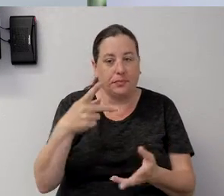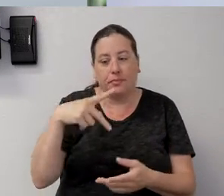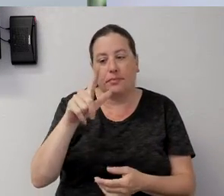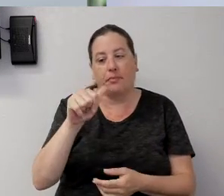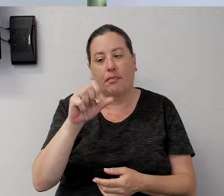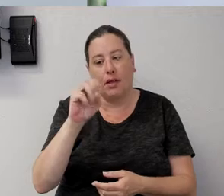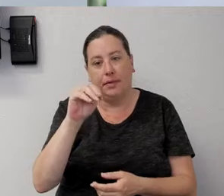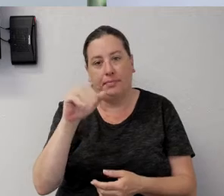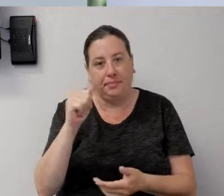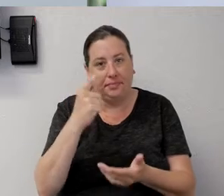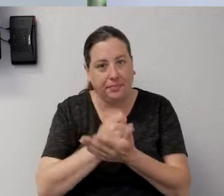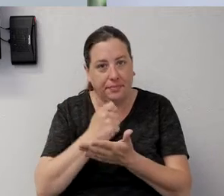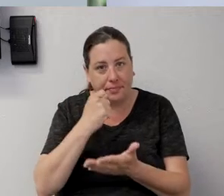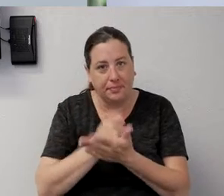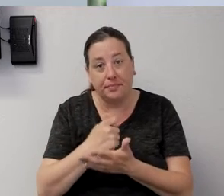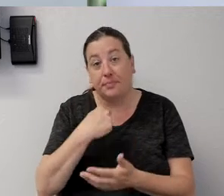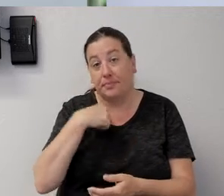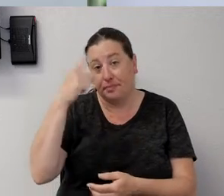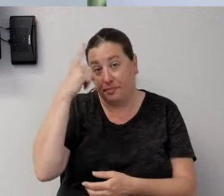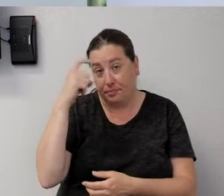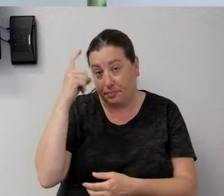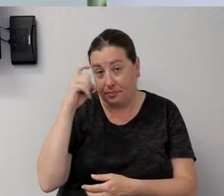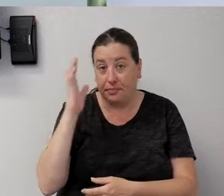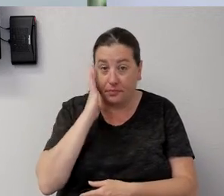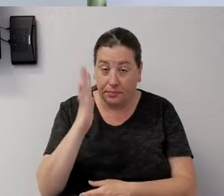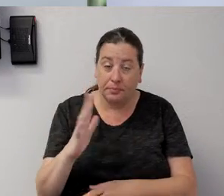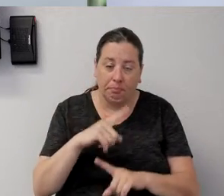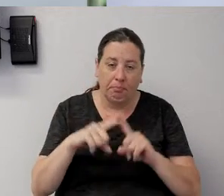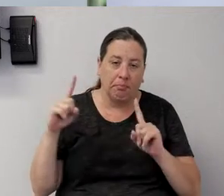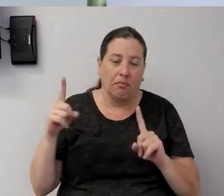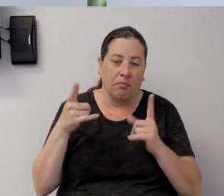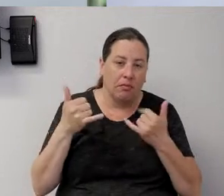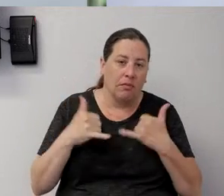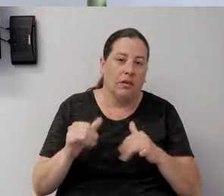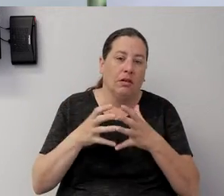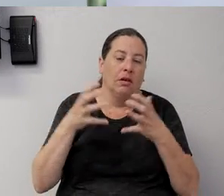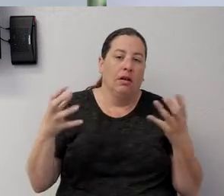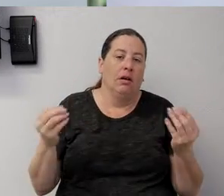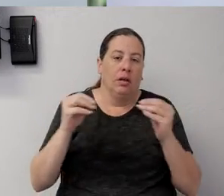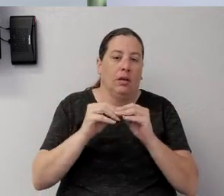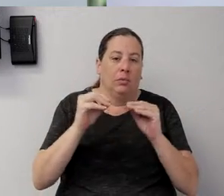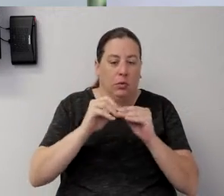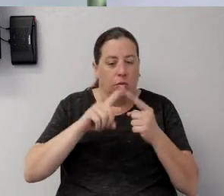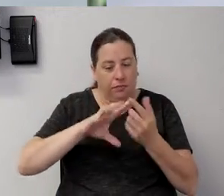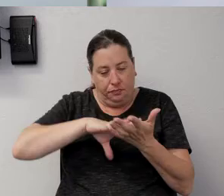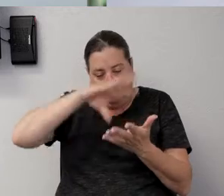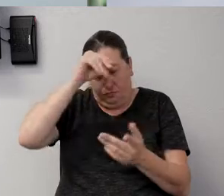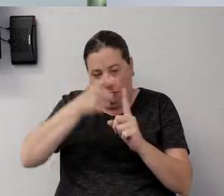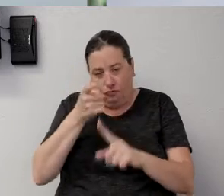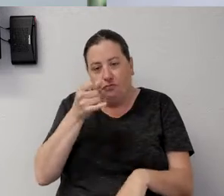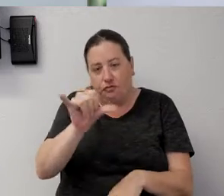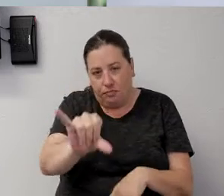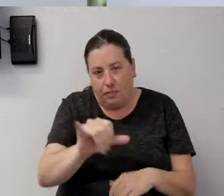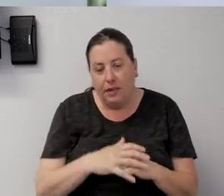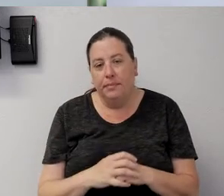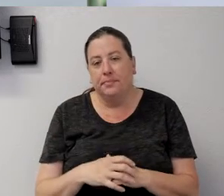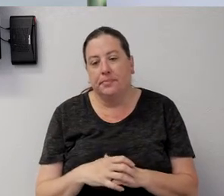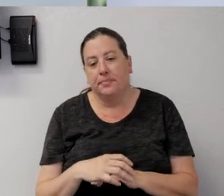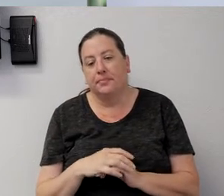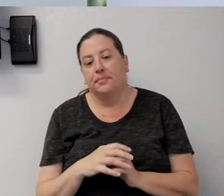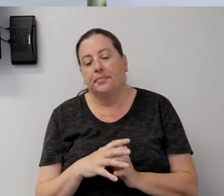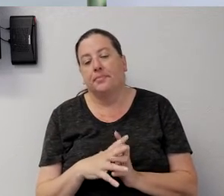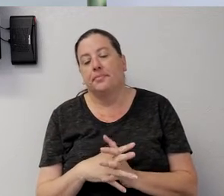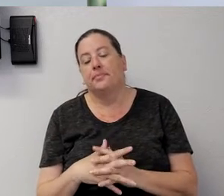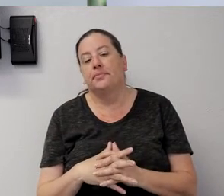plasma therapy. I suspect that it will, but there's still a lot more to be learned from that. What